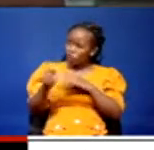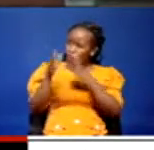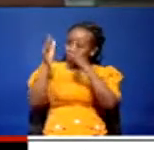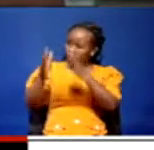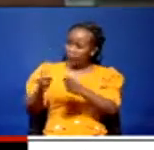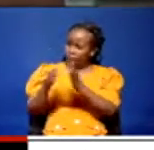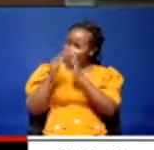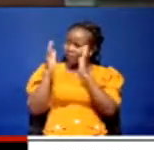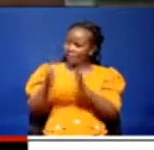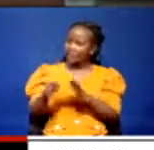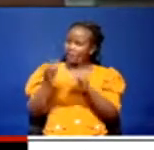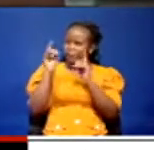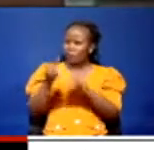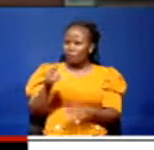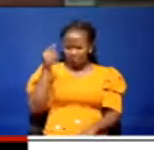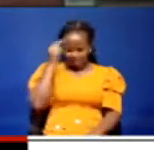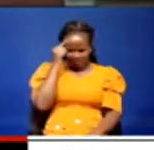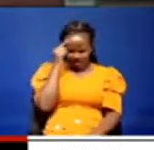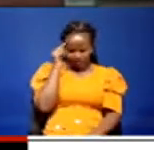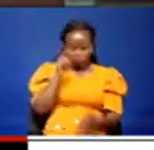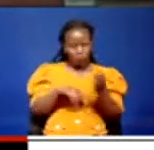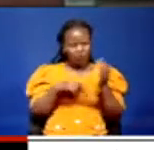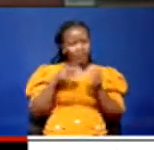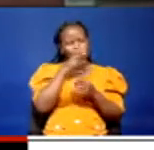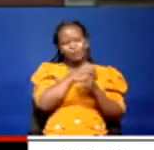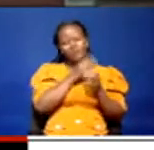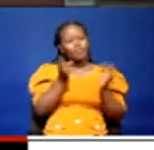yourself, what is this missing link? What do I need to